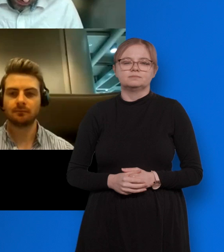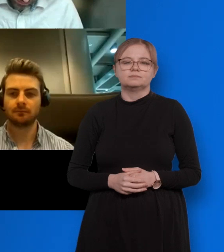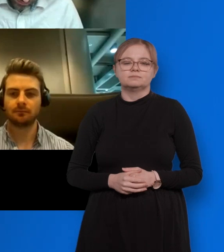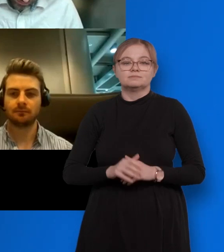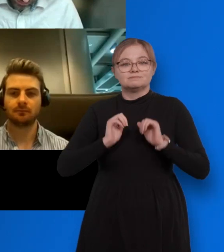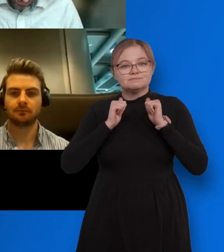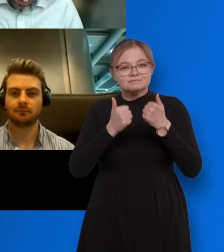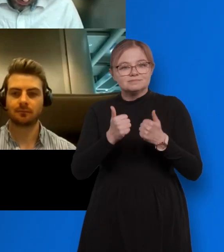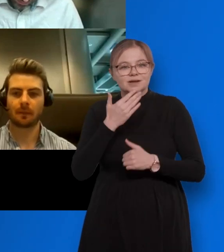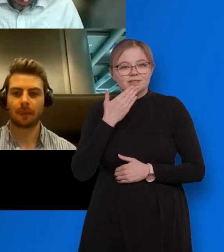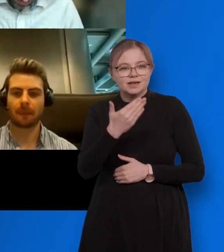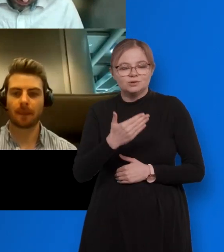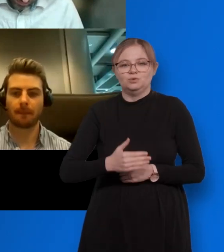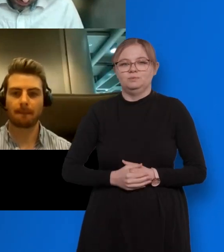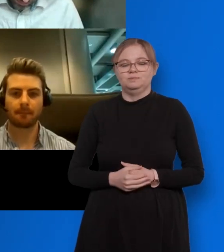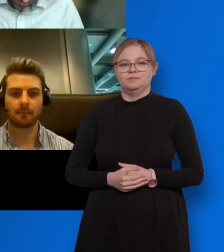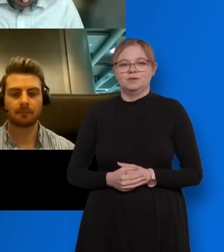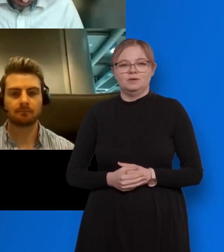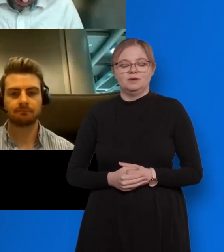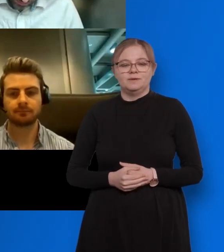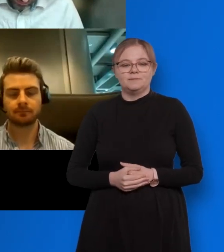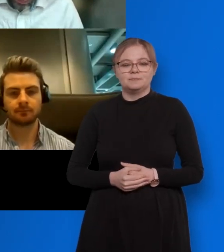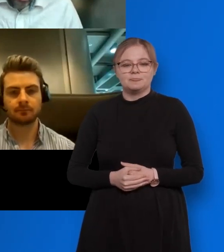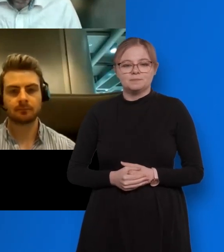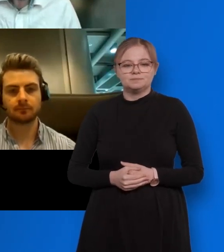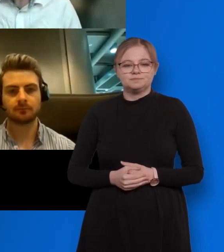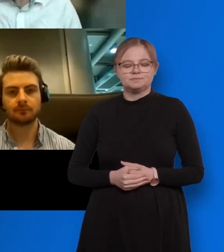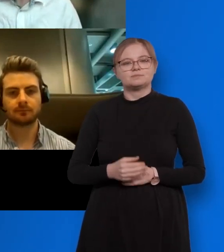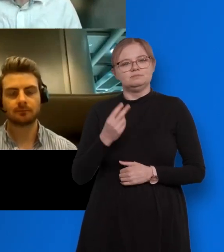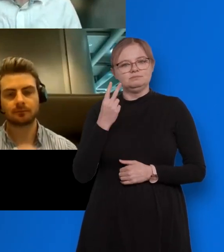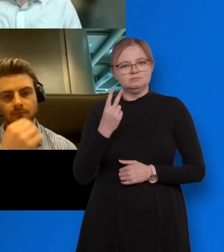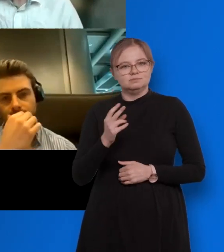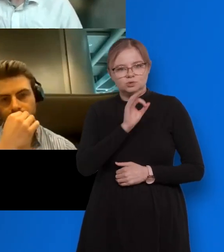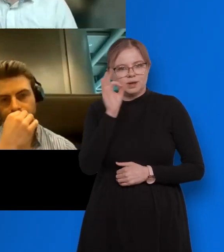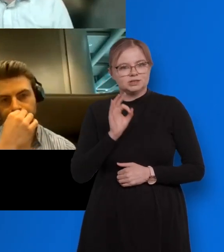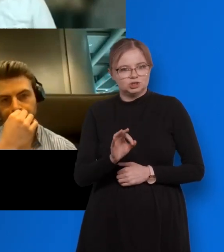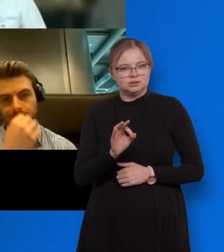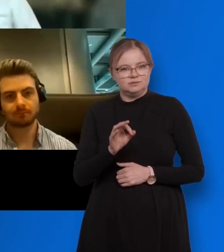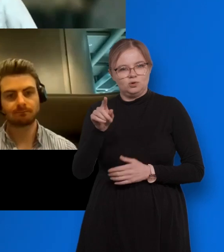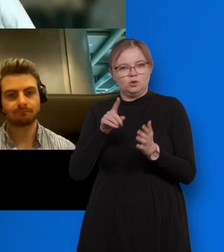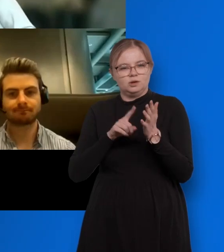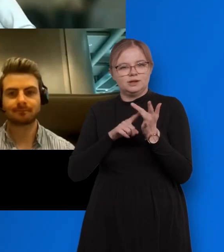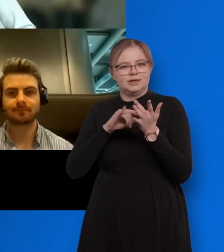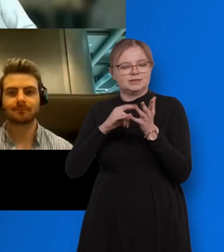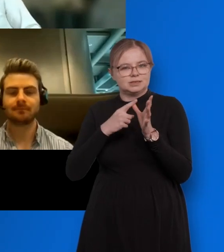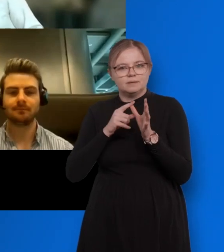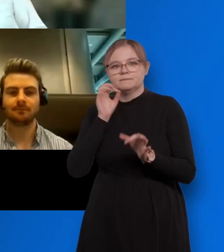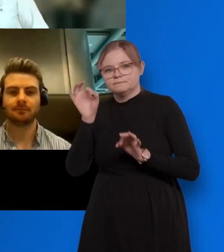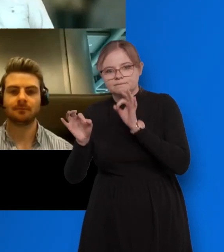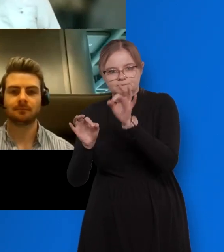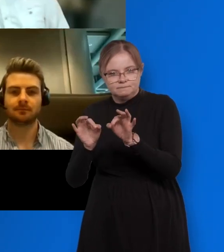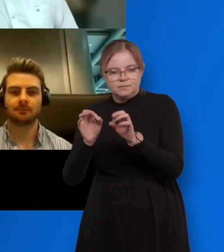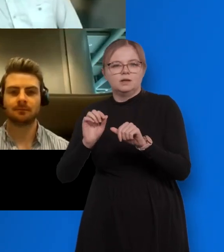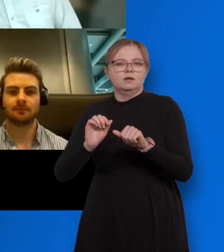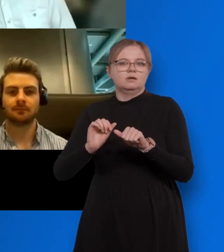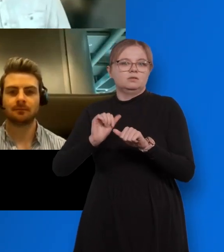Thank you. Okay, I've got 2 questions for Lisa, and then a